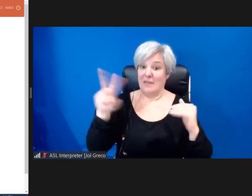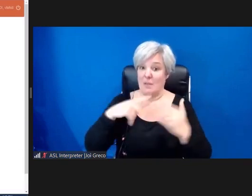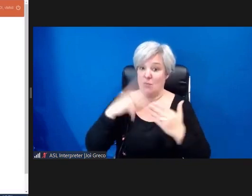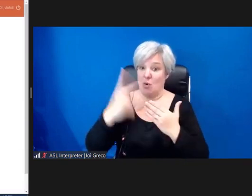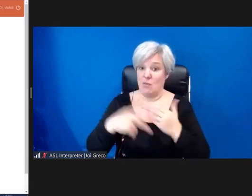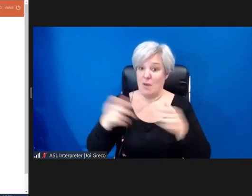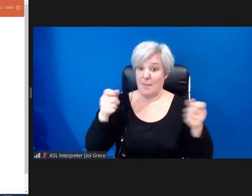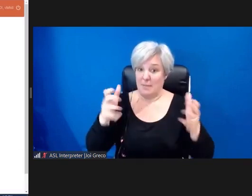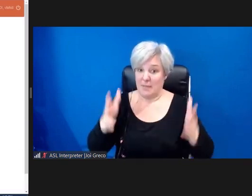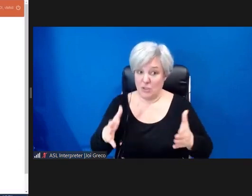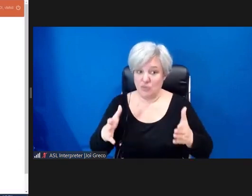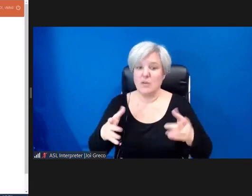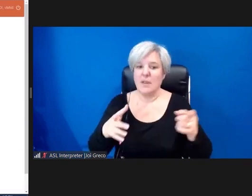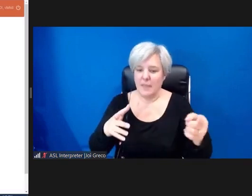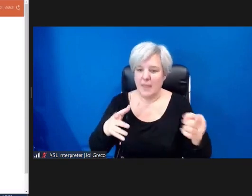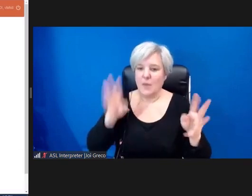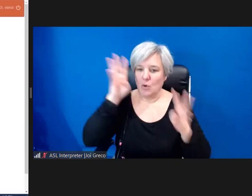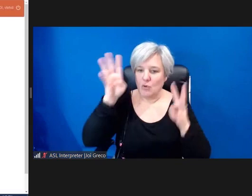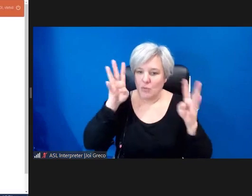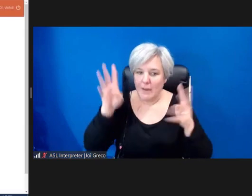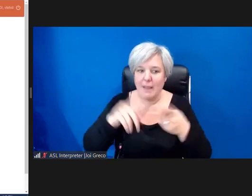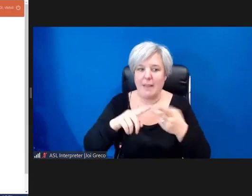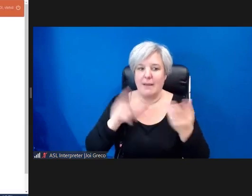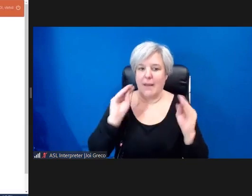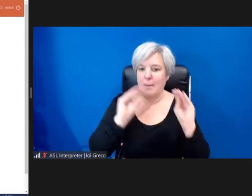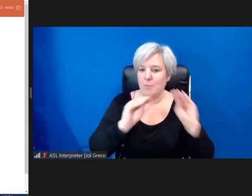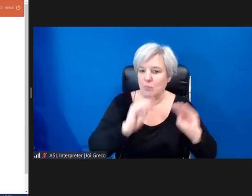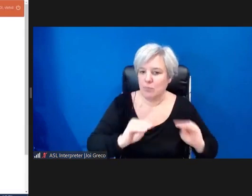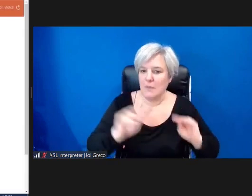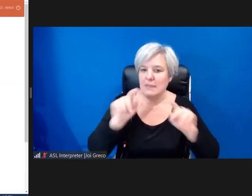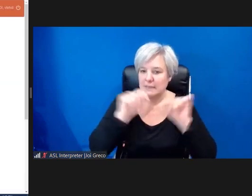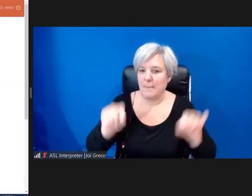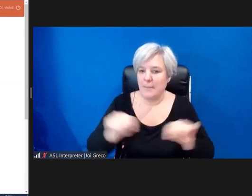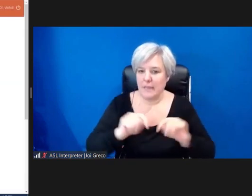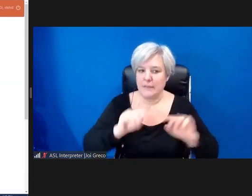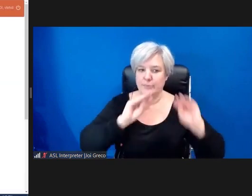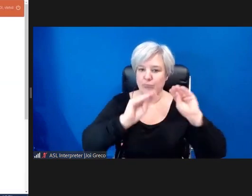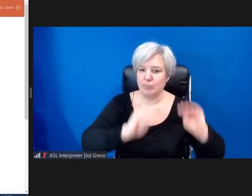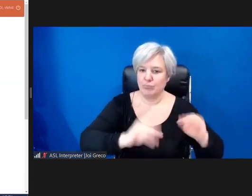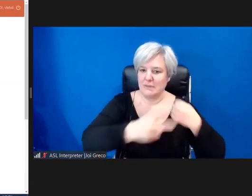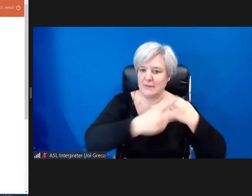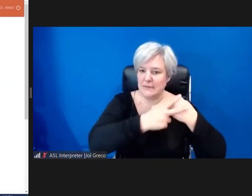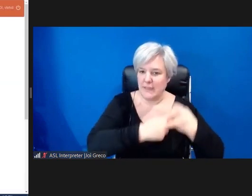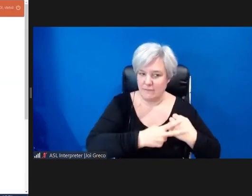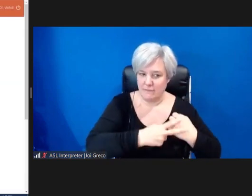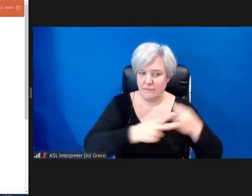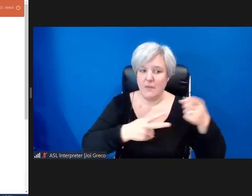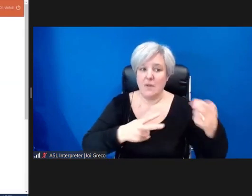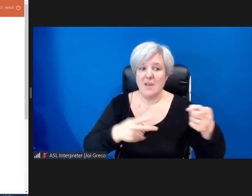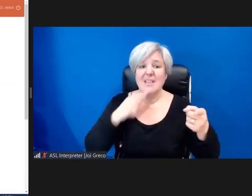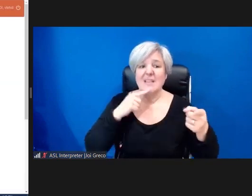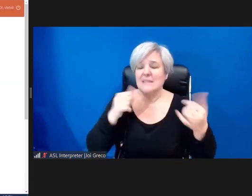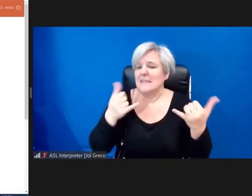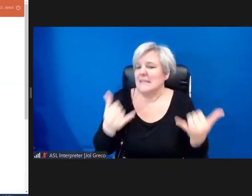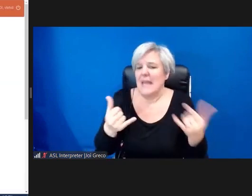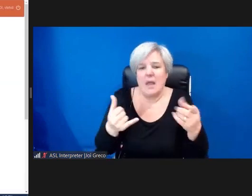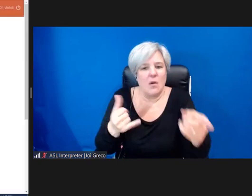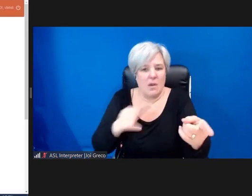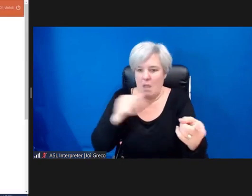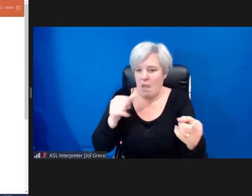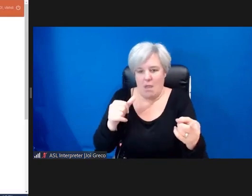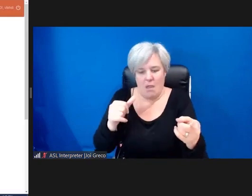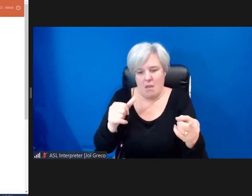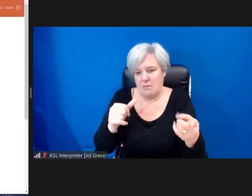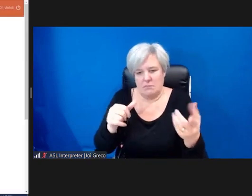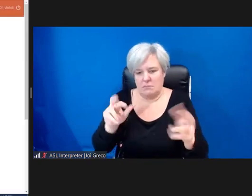program administrators create and store request templates. At this point in time, this is not a section that you need to be